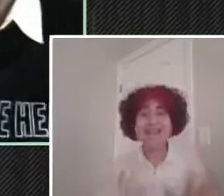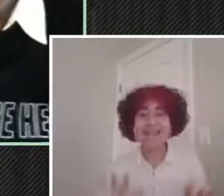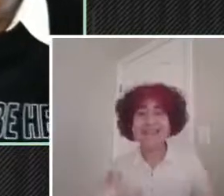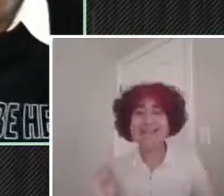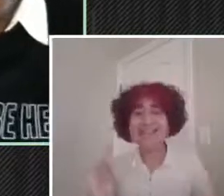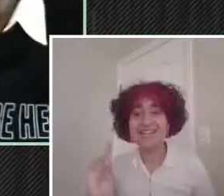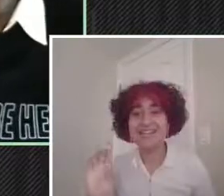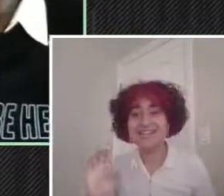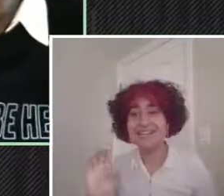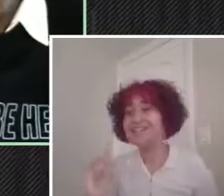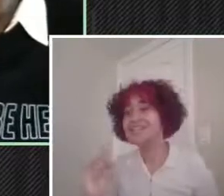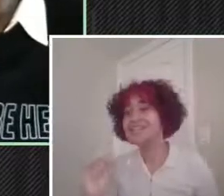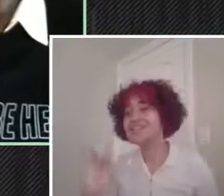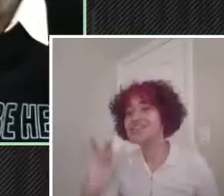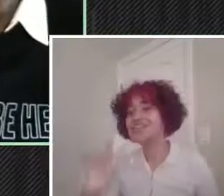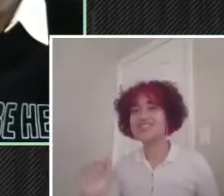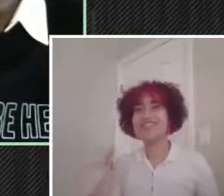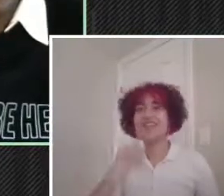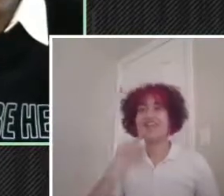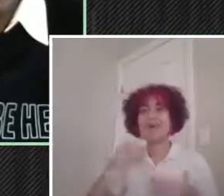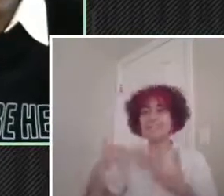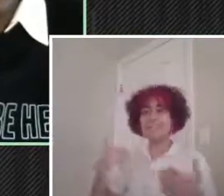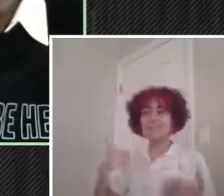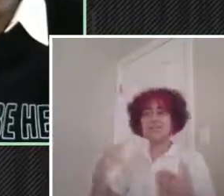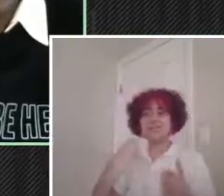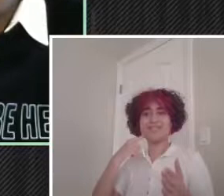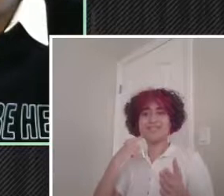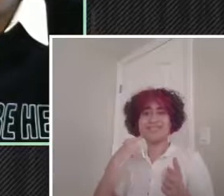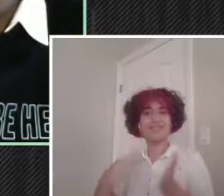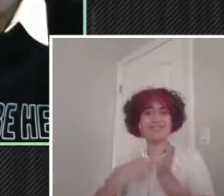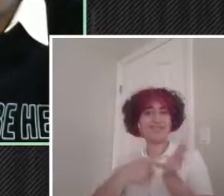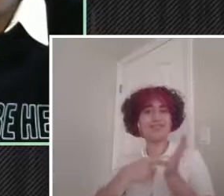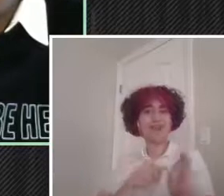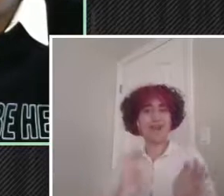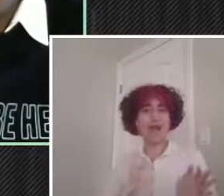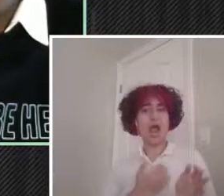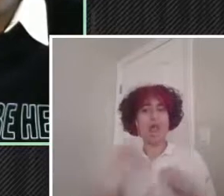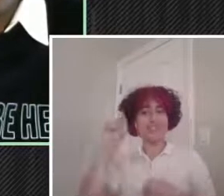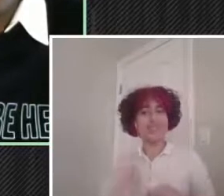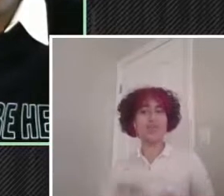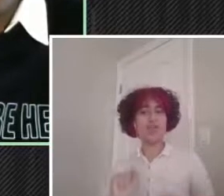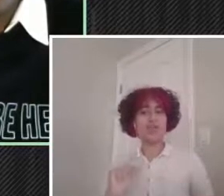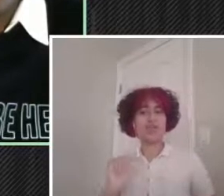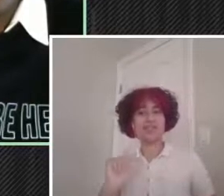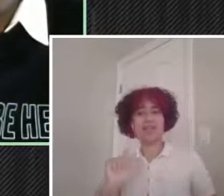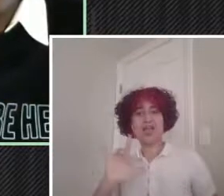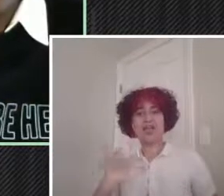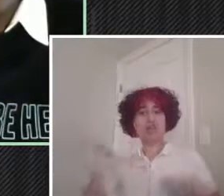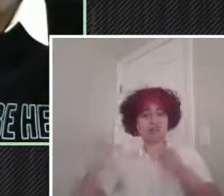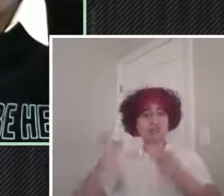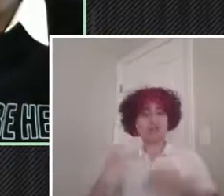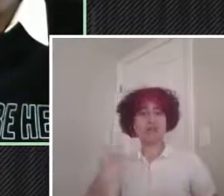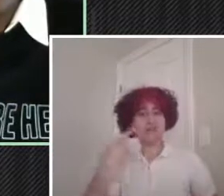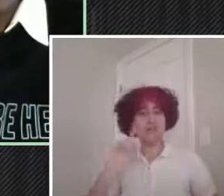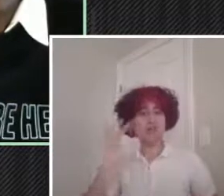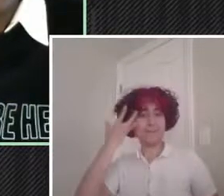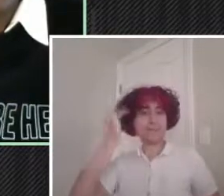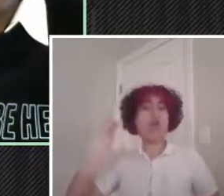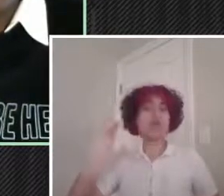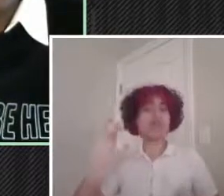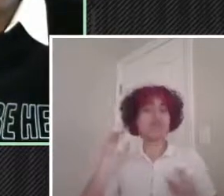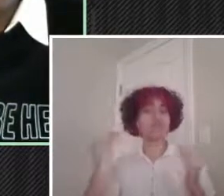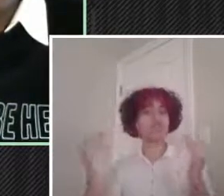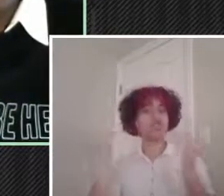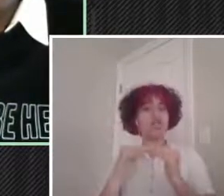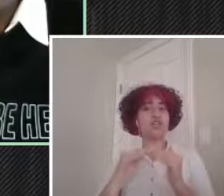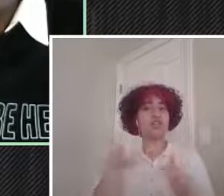previously served as our very own Southern Regional Director for the ACLU's Campaign for Smart Justice, where she focused on